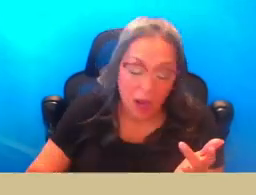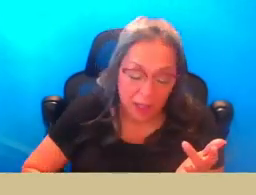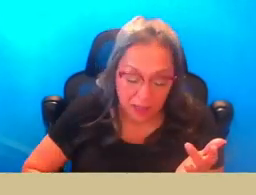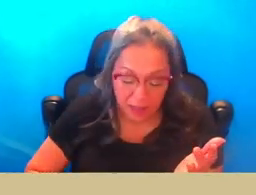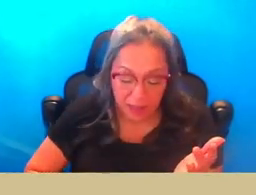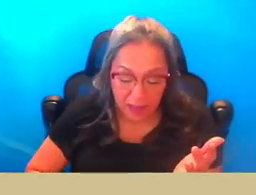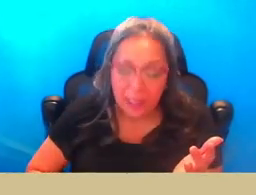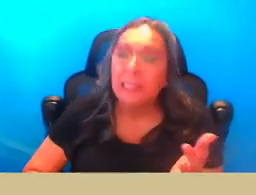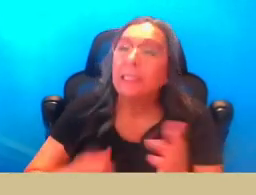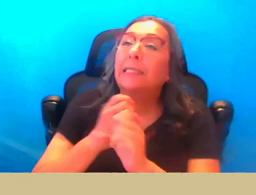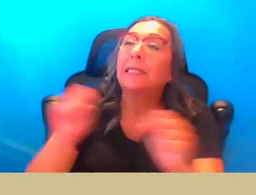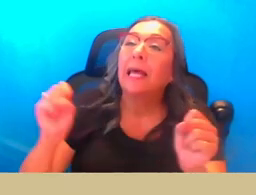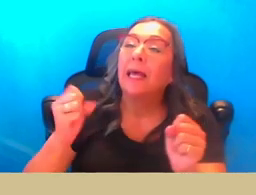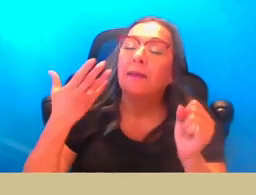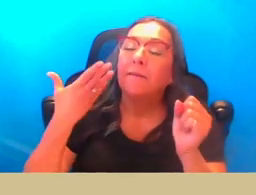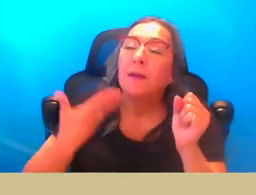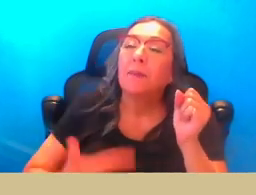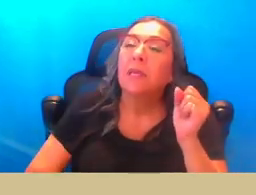save me.